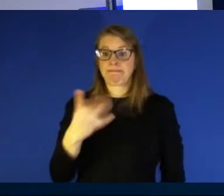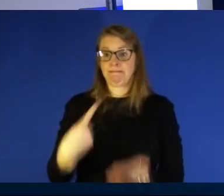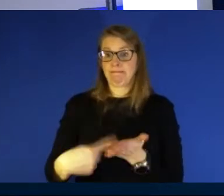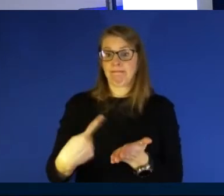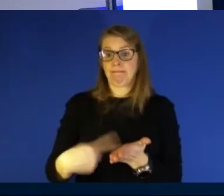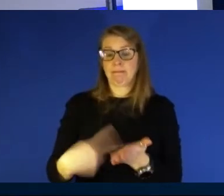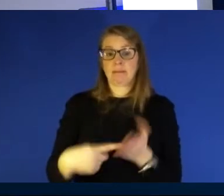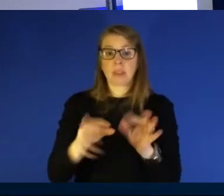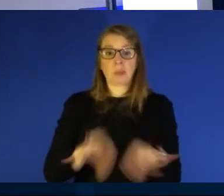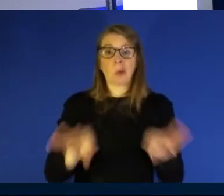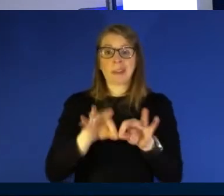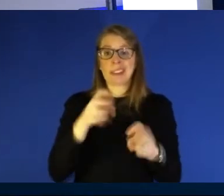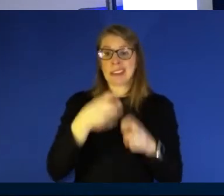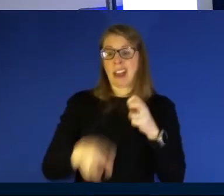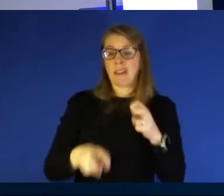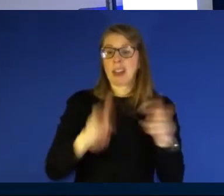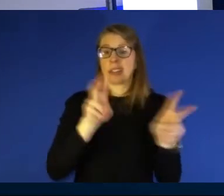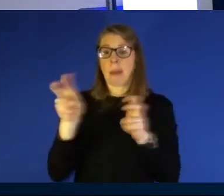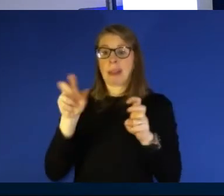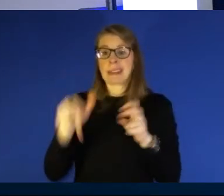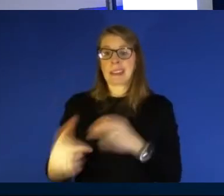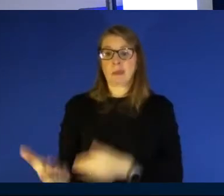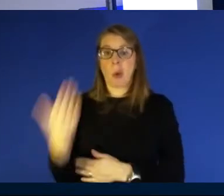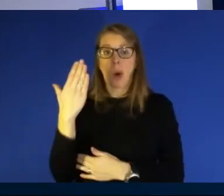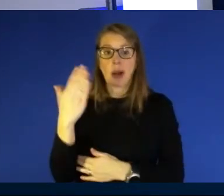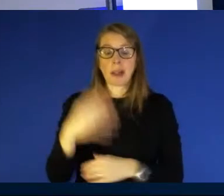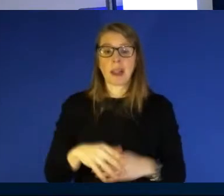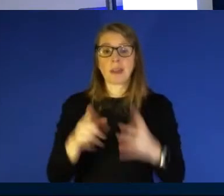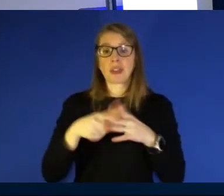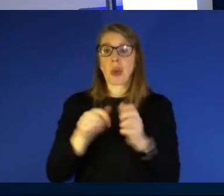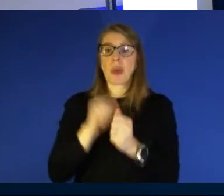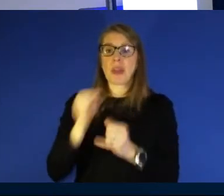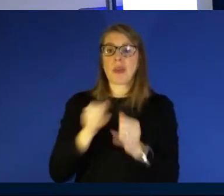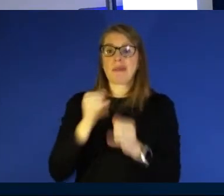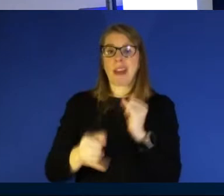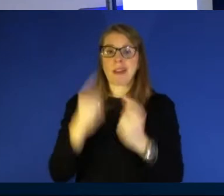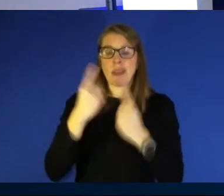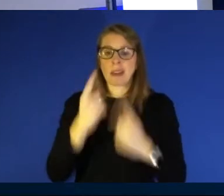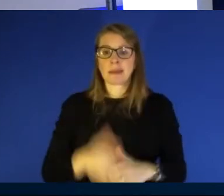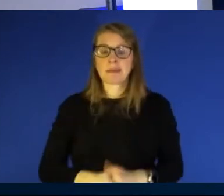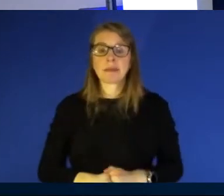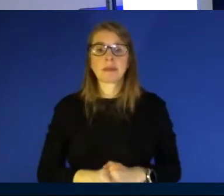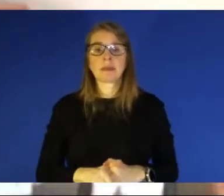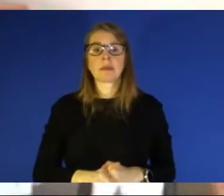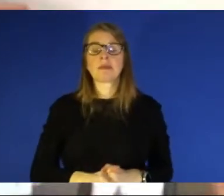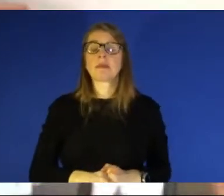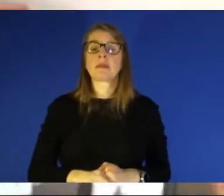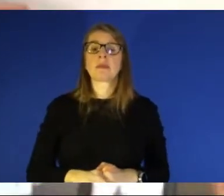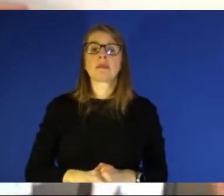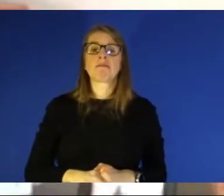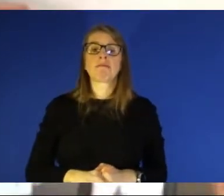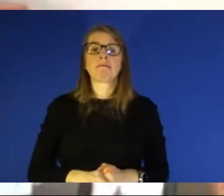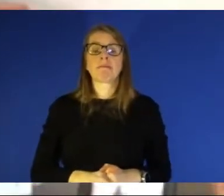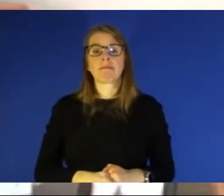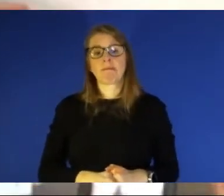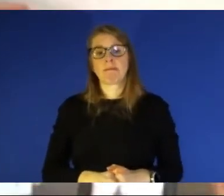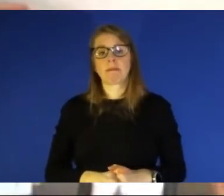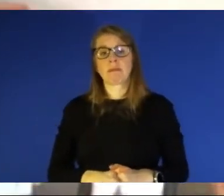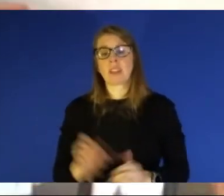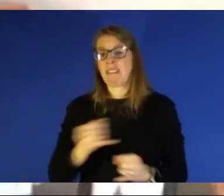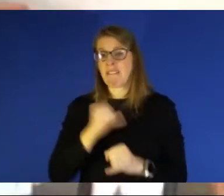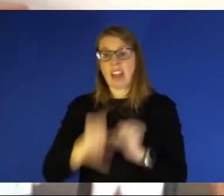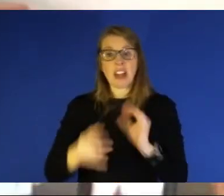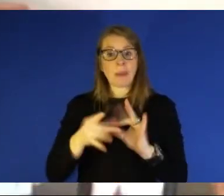tough topics this morning. Colette, I want to start with you. Yeah, I think the final message